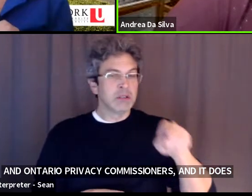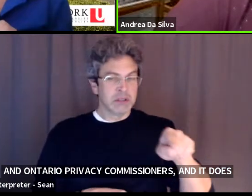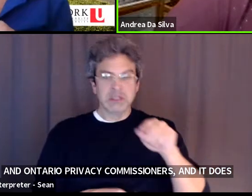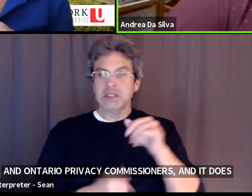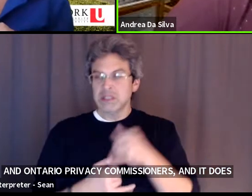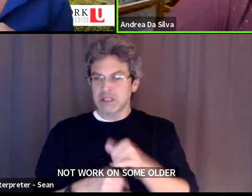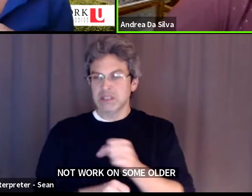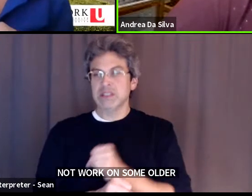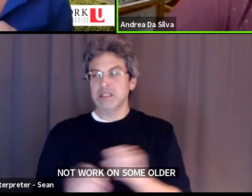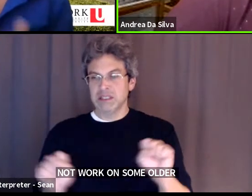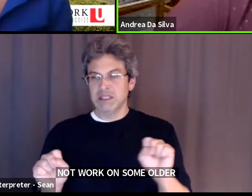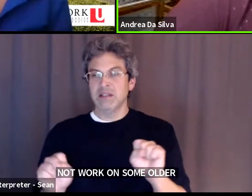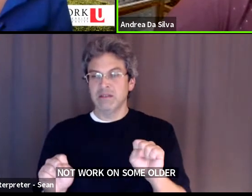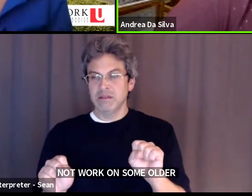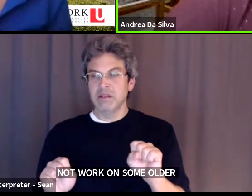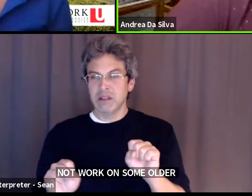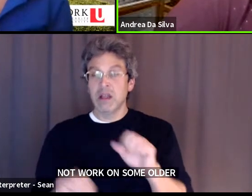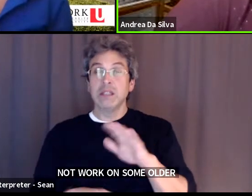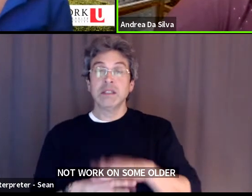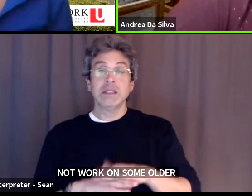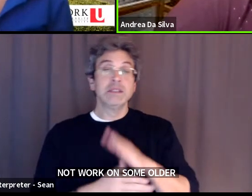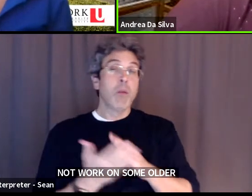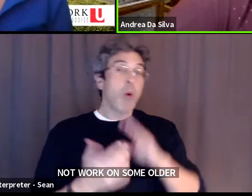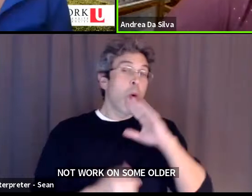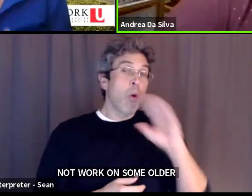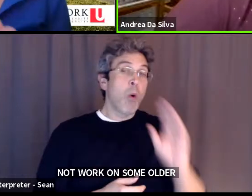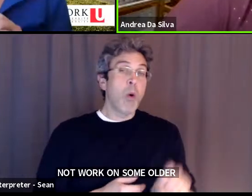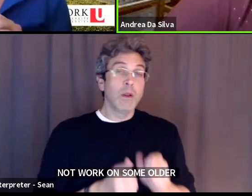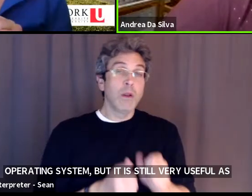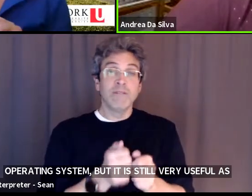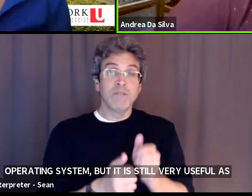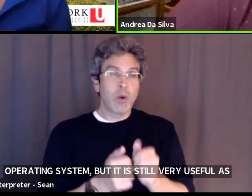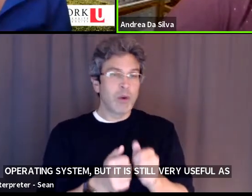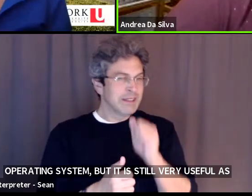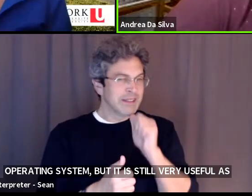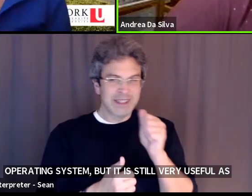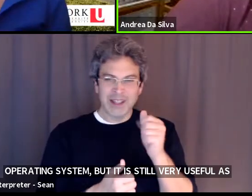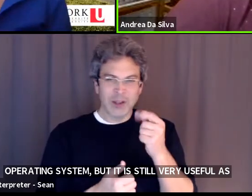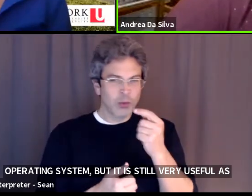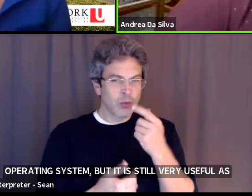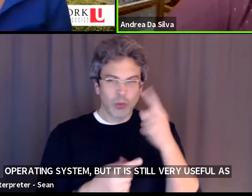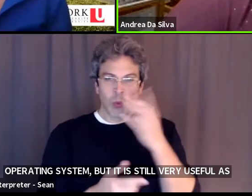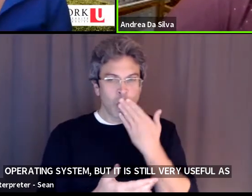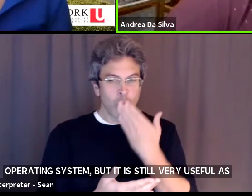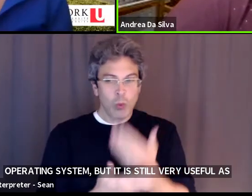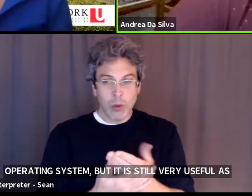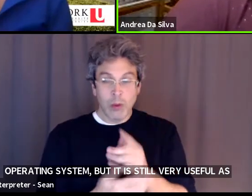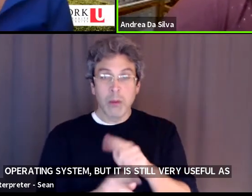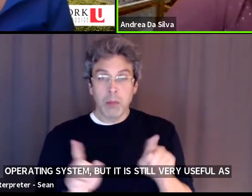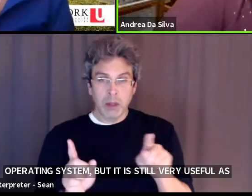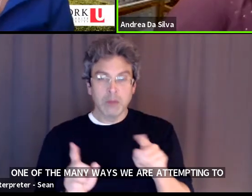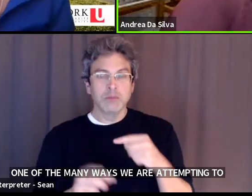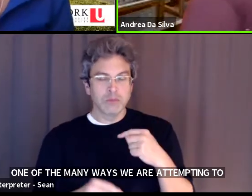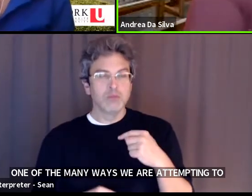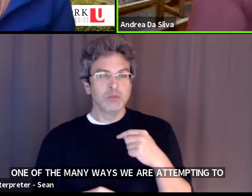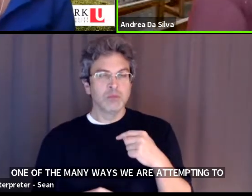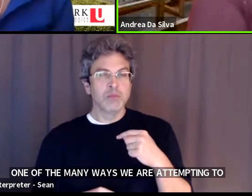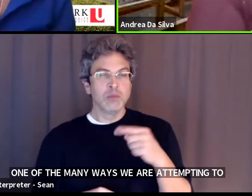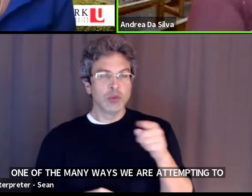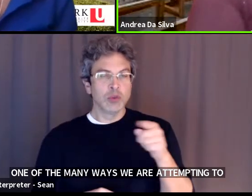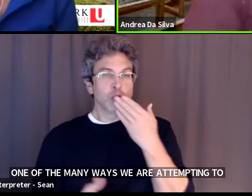useful as one of the many ways we are attempting to stop the spread of the virus.